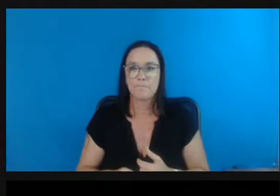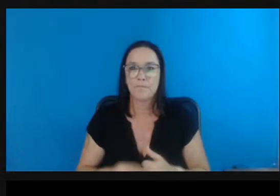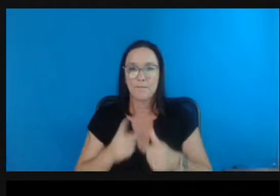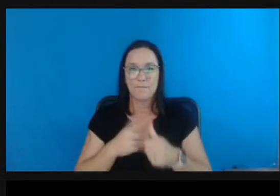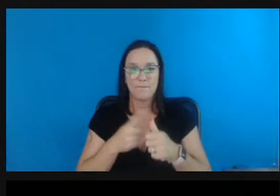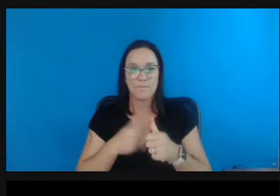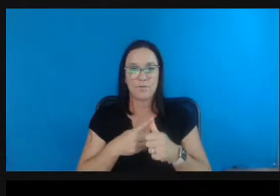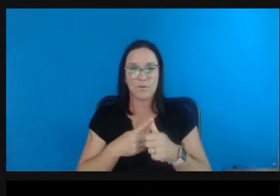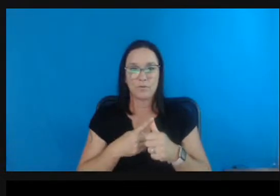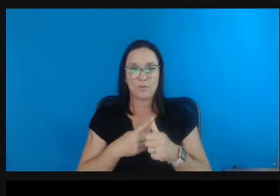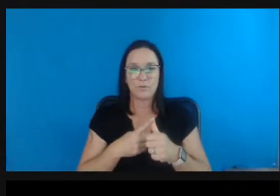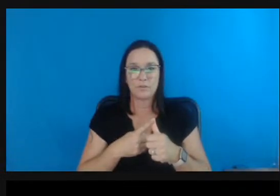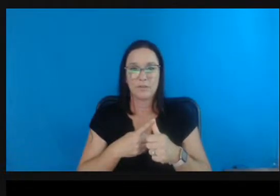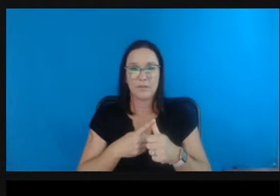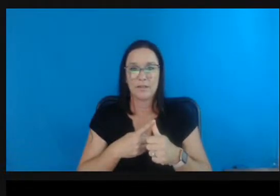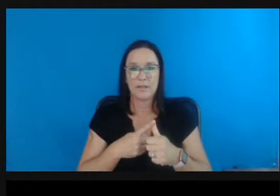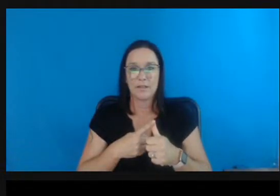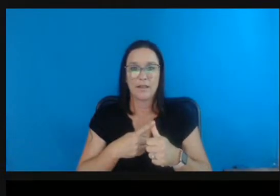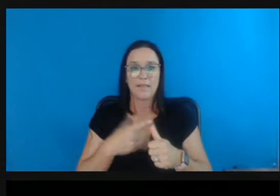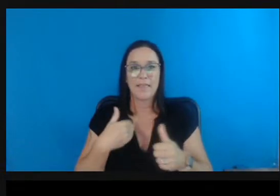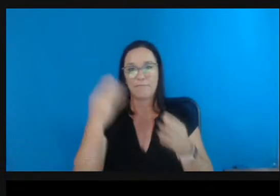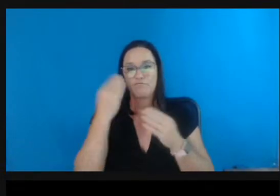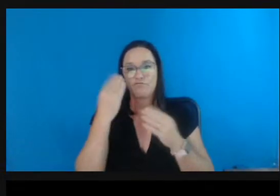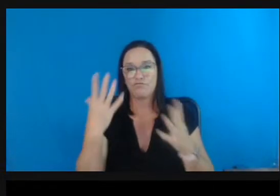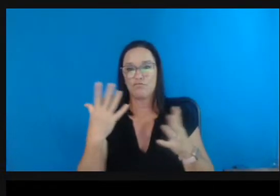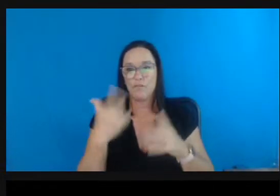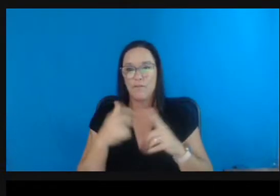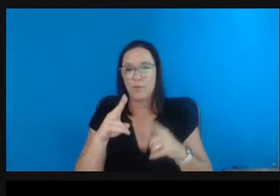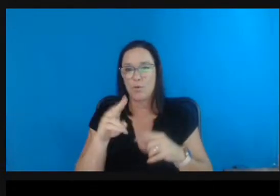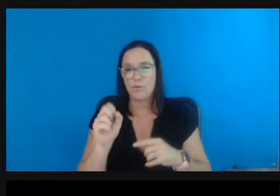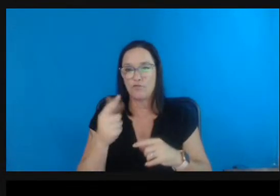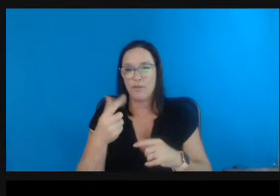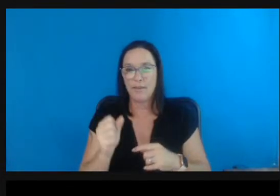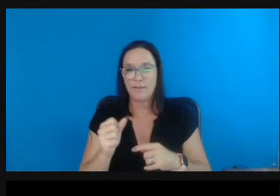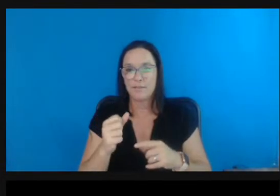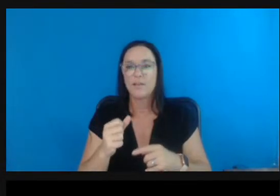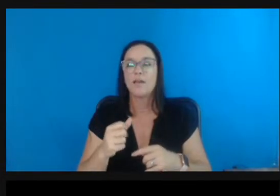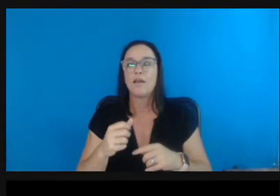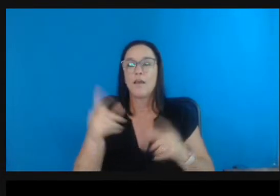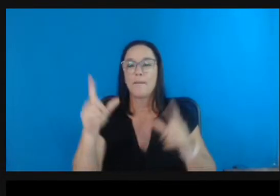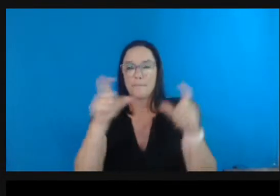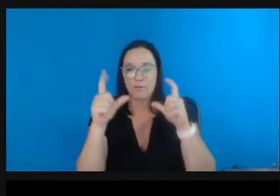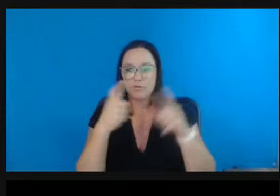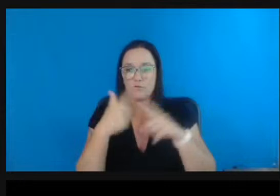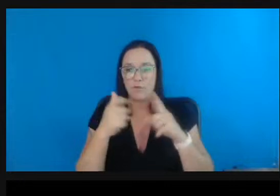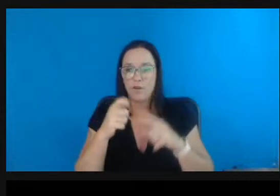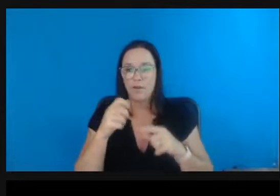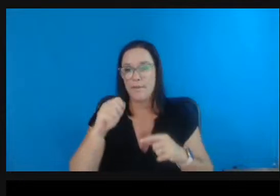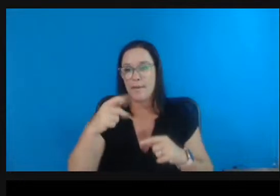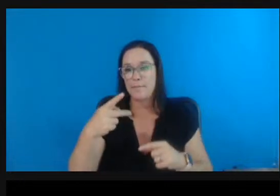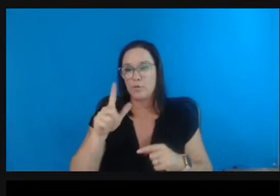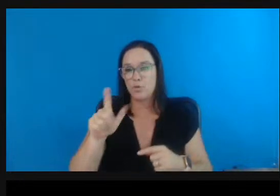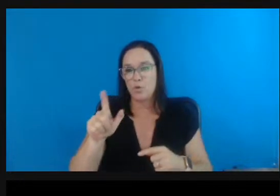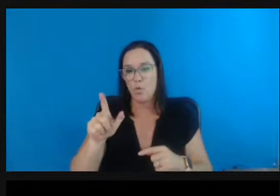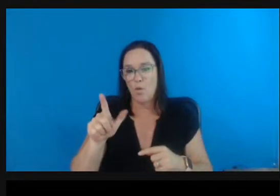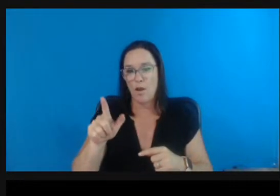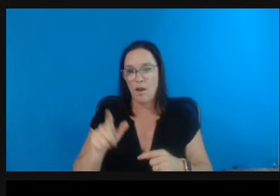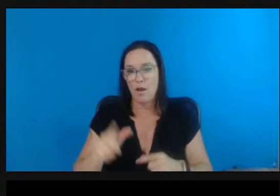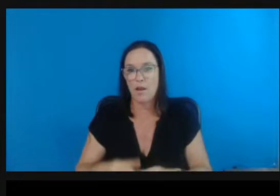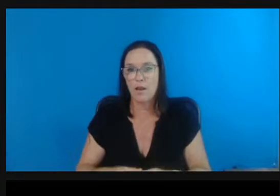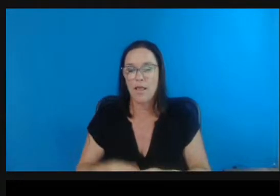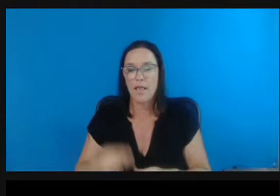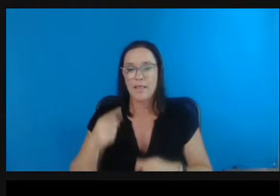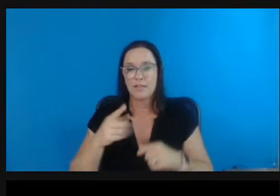through. There is a release from the USGS of a few photographs from episode 21. So here is one of those, the